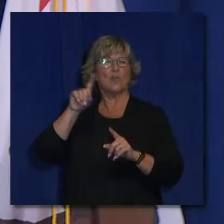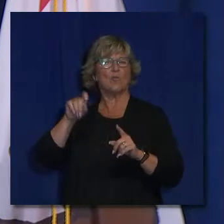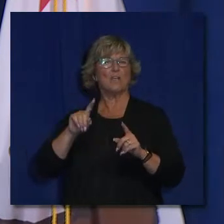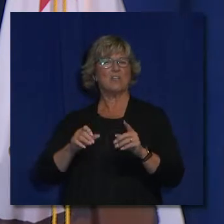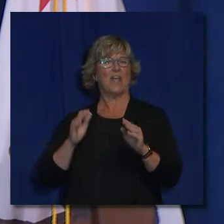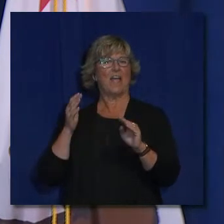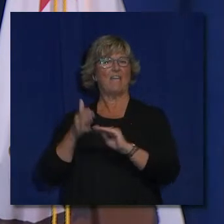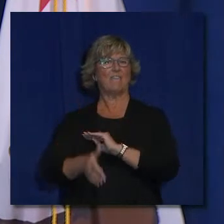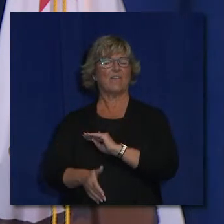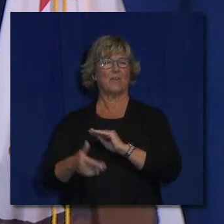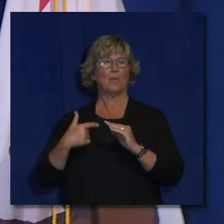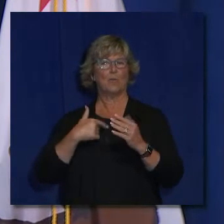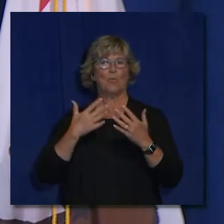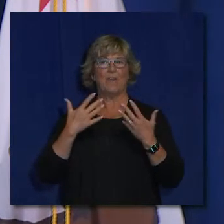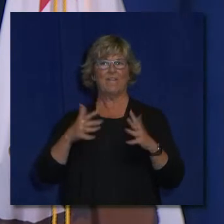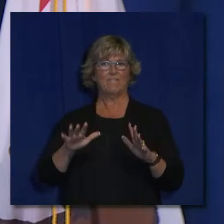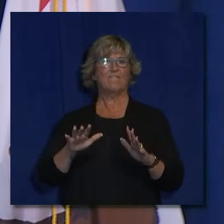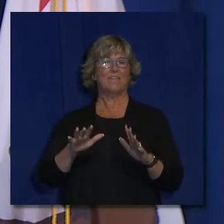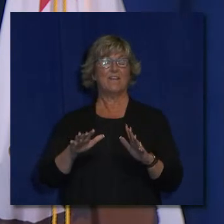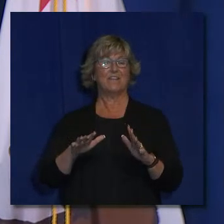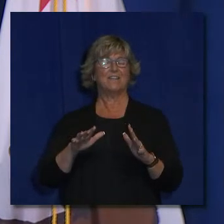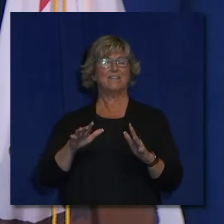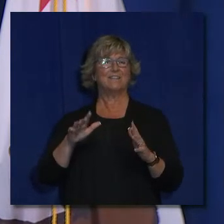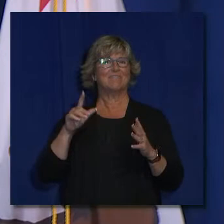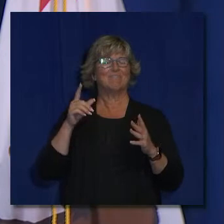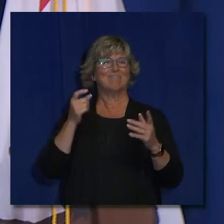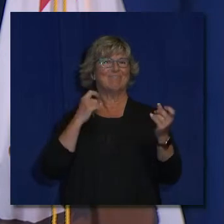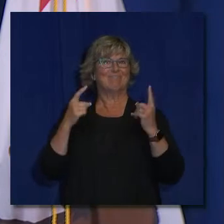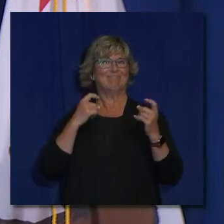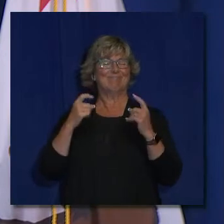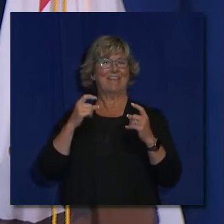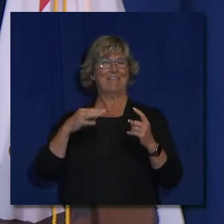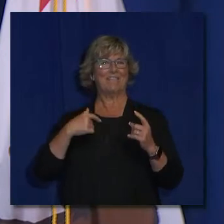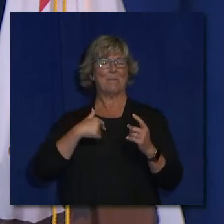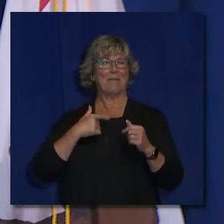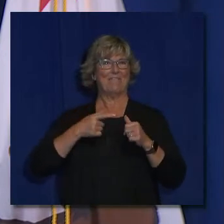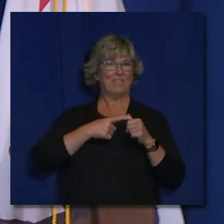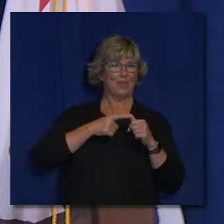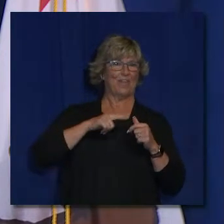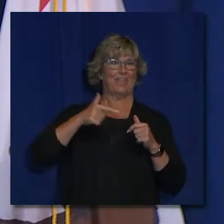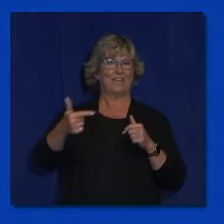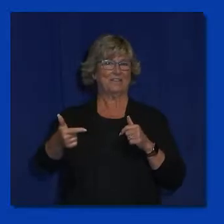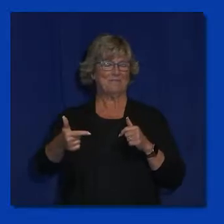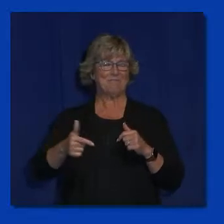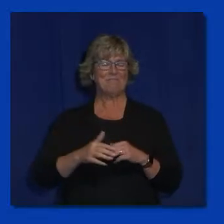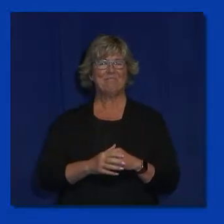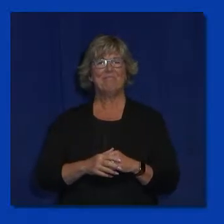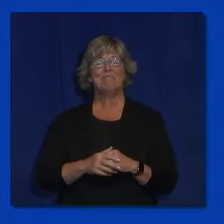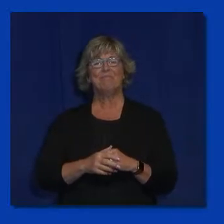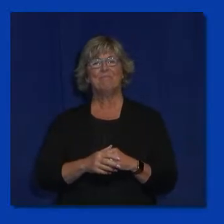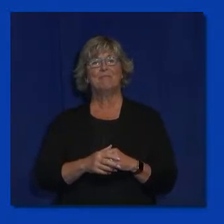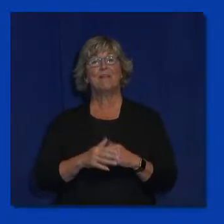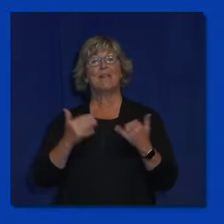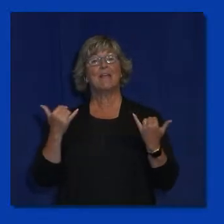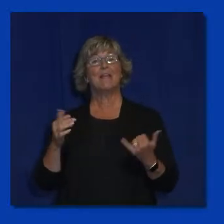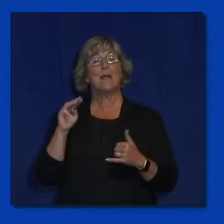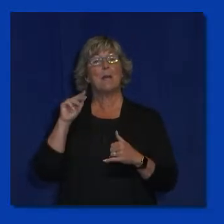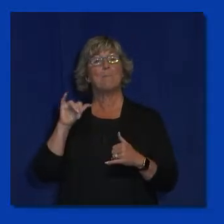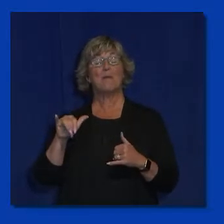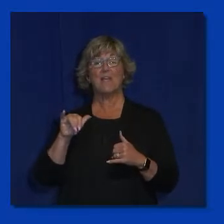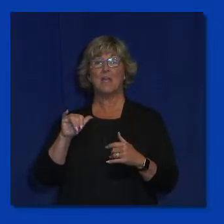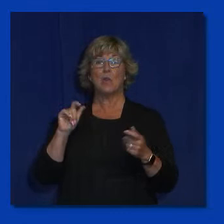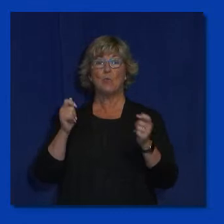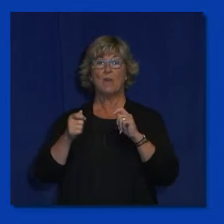after we exhaust a number of questions that perhaps you have directly of me. So let's just jump right in. An update with the May revision. Our balanced